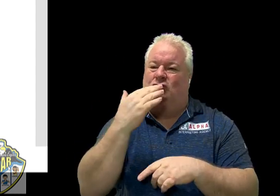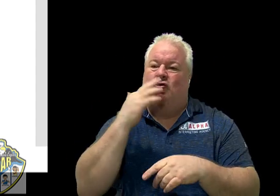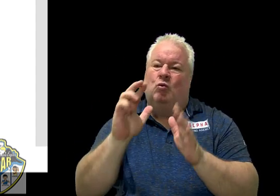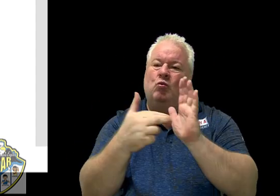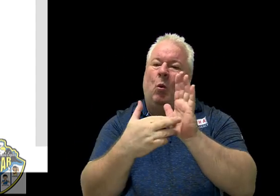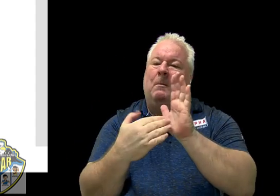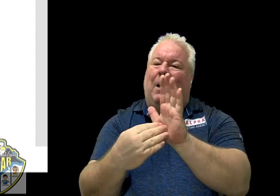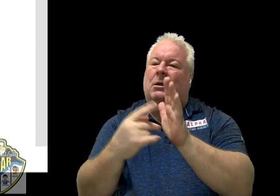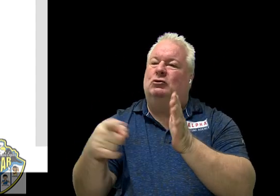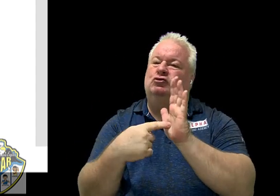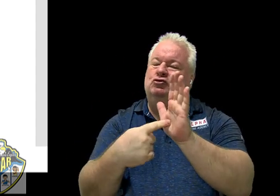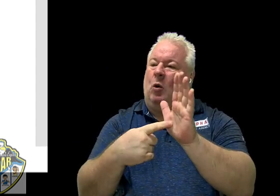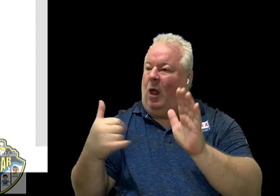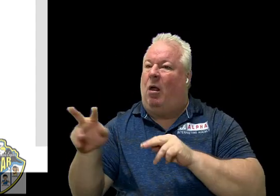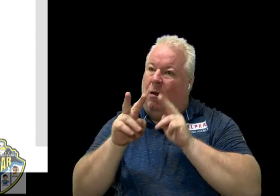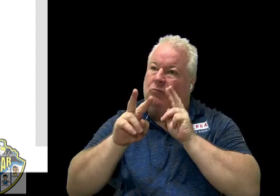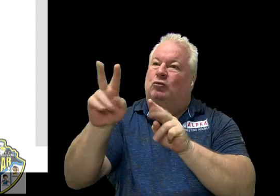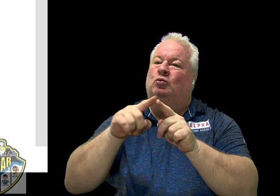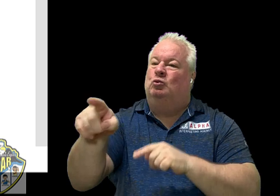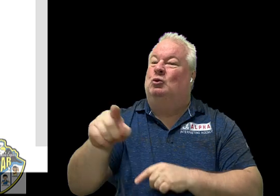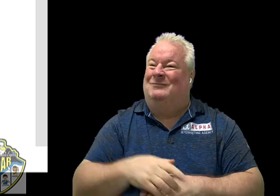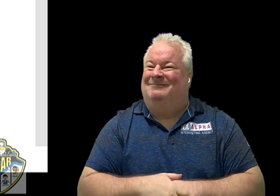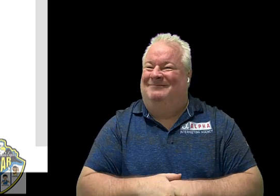and soaring on Zoom.